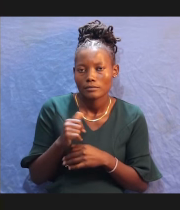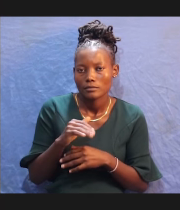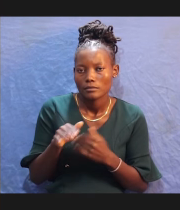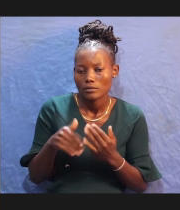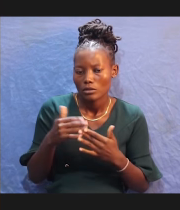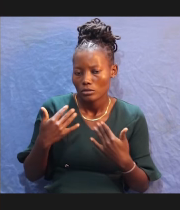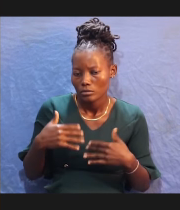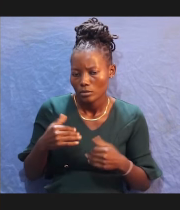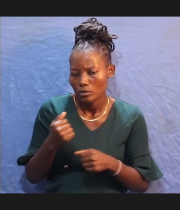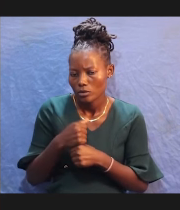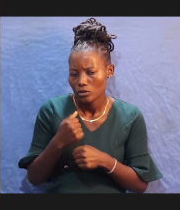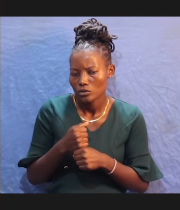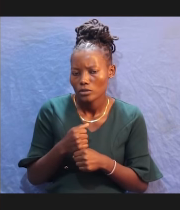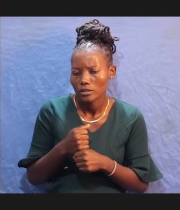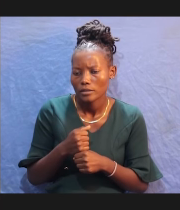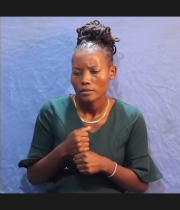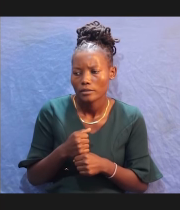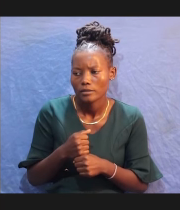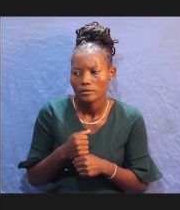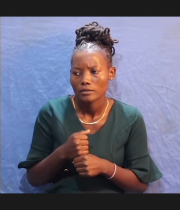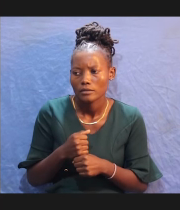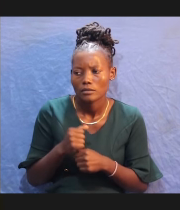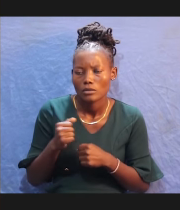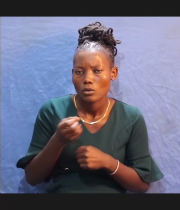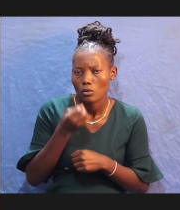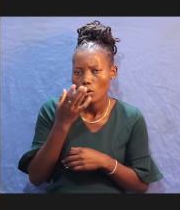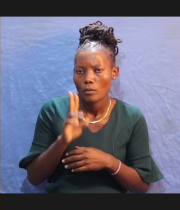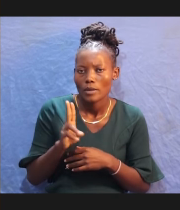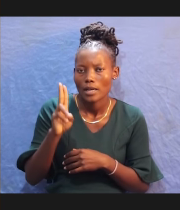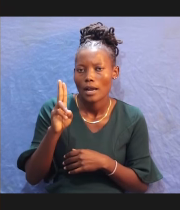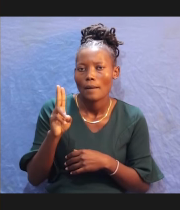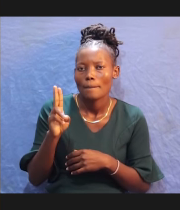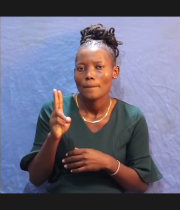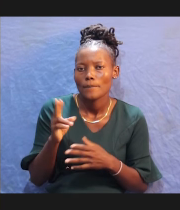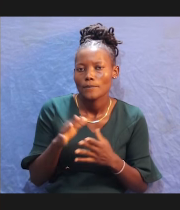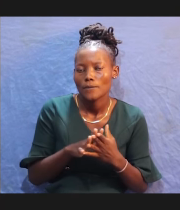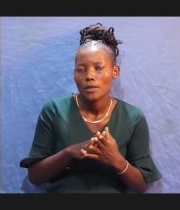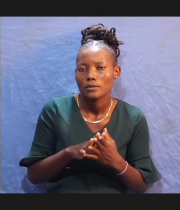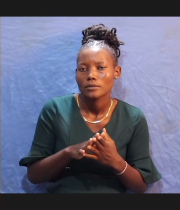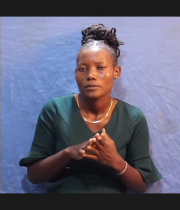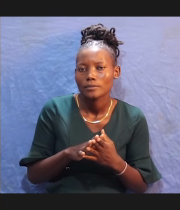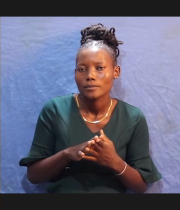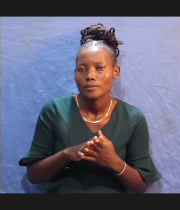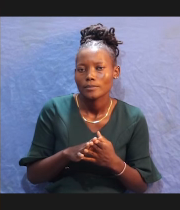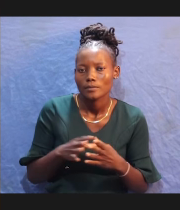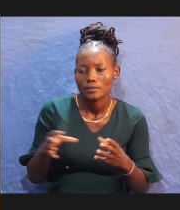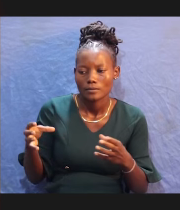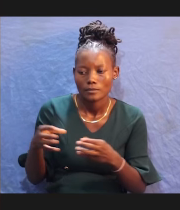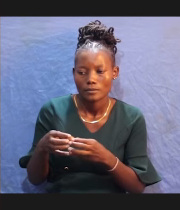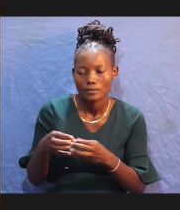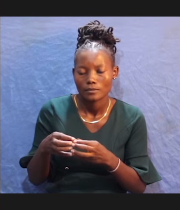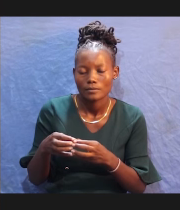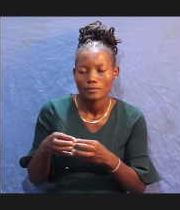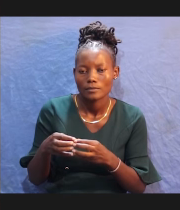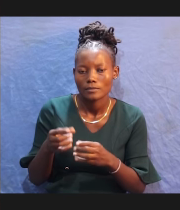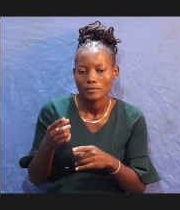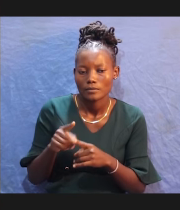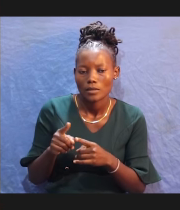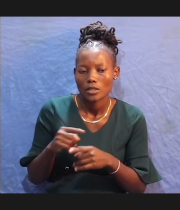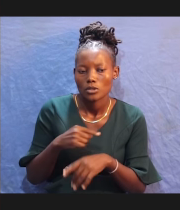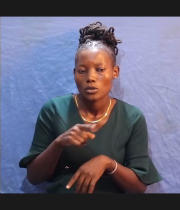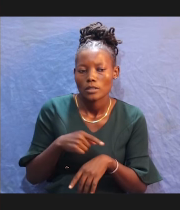doing individual work, like in warm-up, they are just warming up on their own, you put that person there, and at the cool down, you put it again. But when it comes to